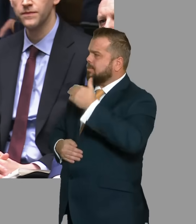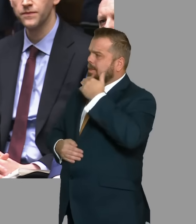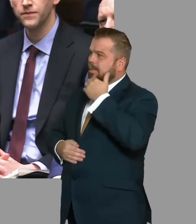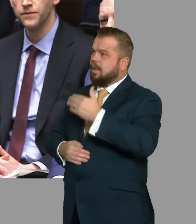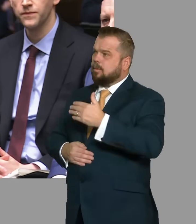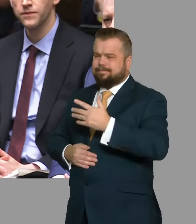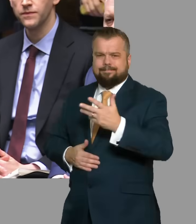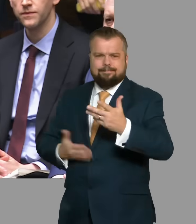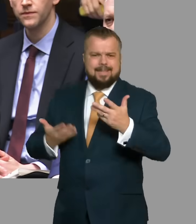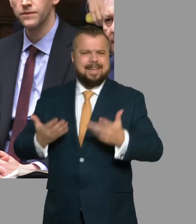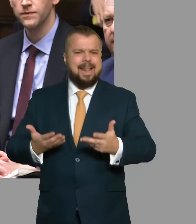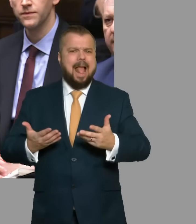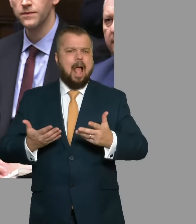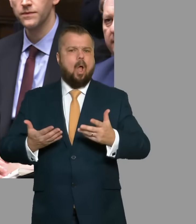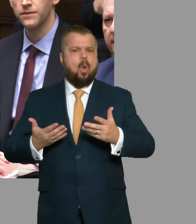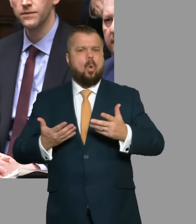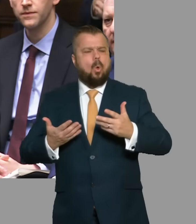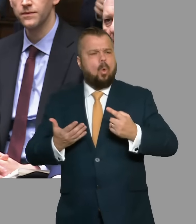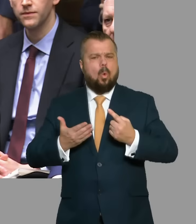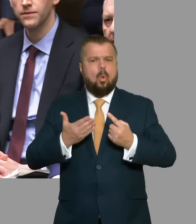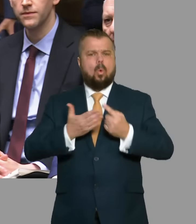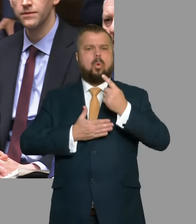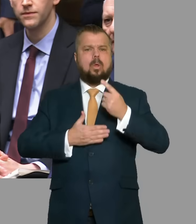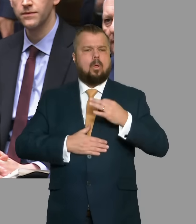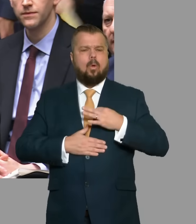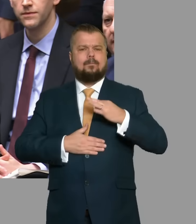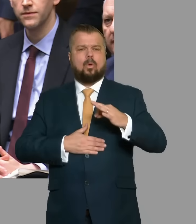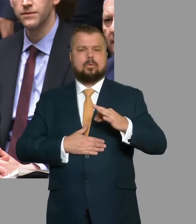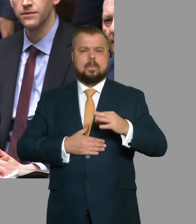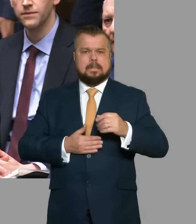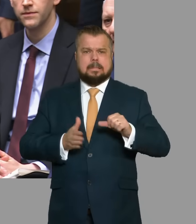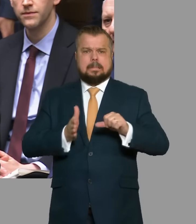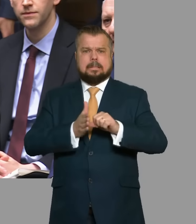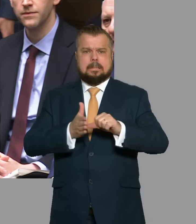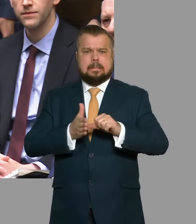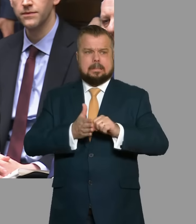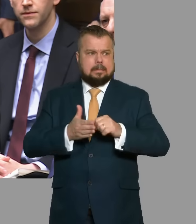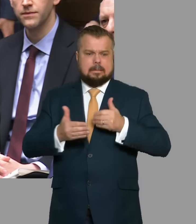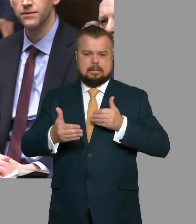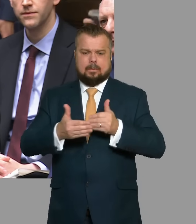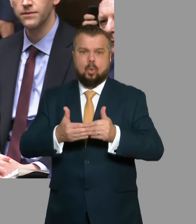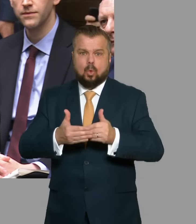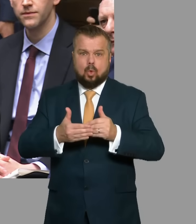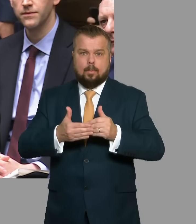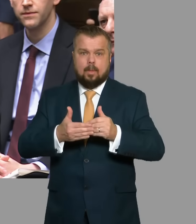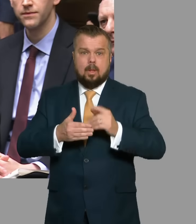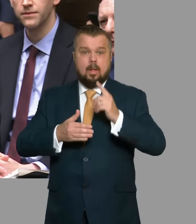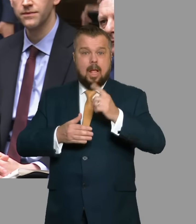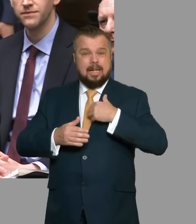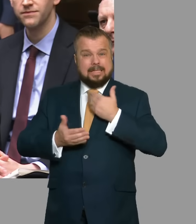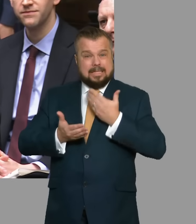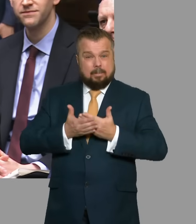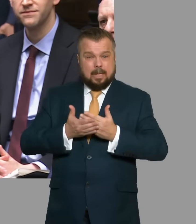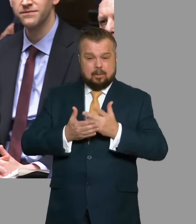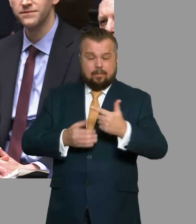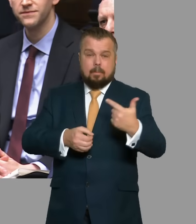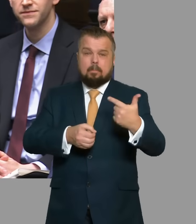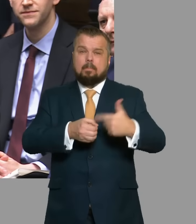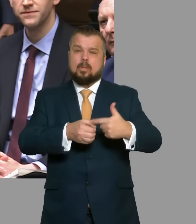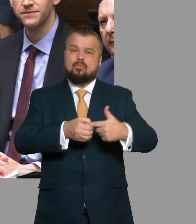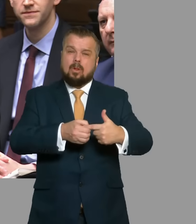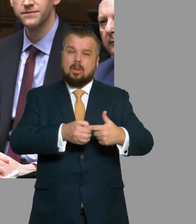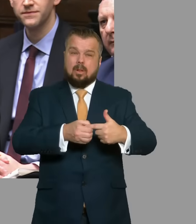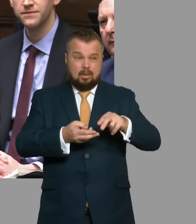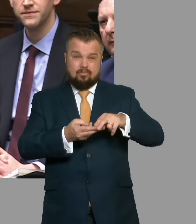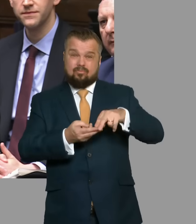the aftershocks of Thatcher mean there are not enough good, non-graduate jobs. And that's why today's Warm